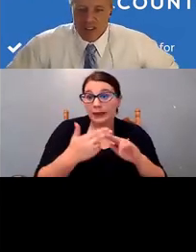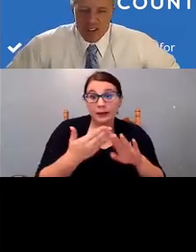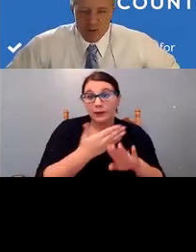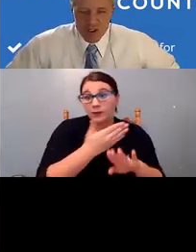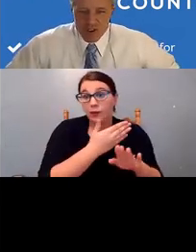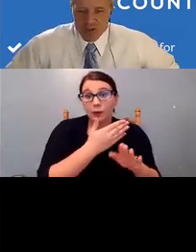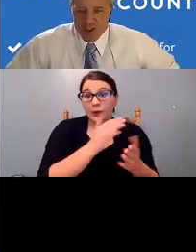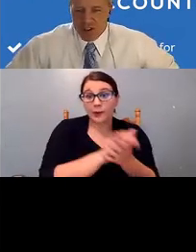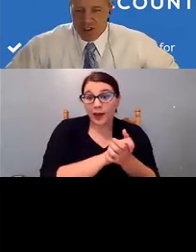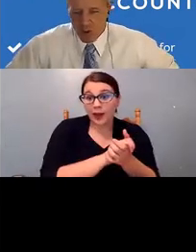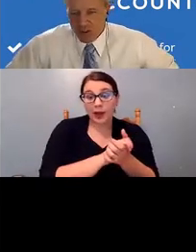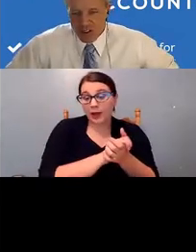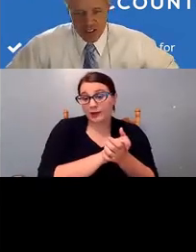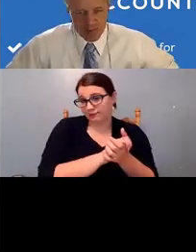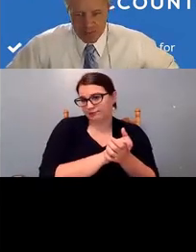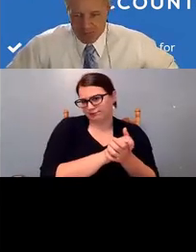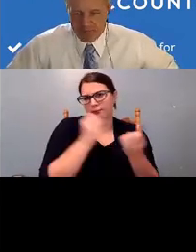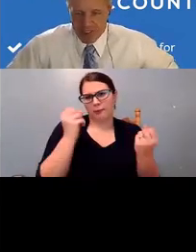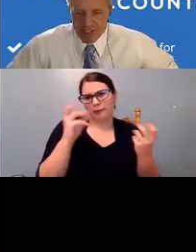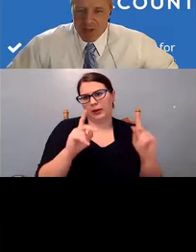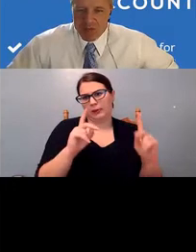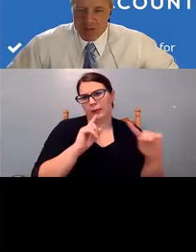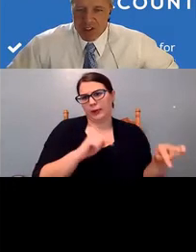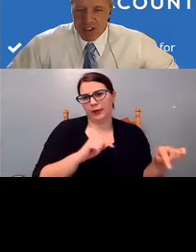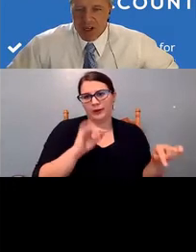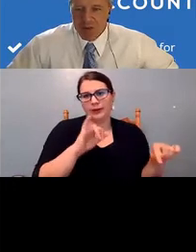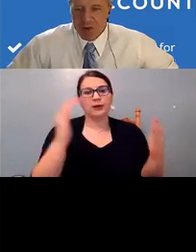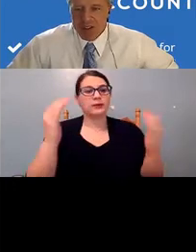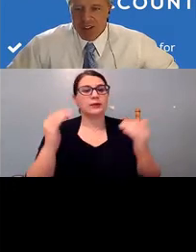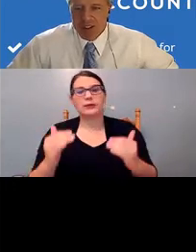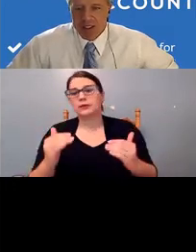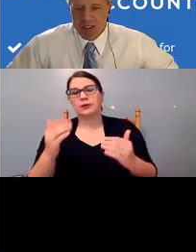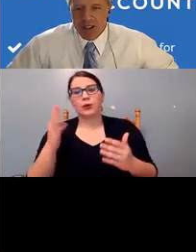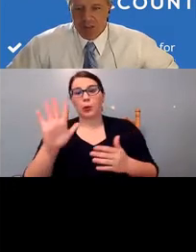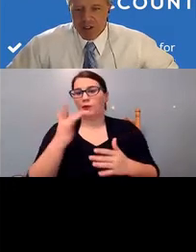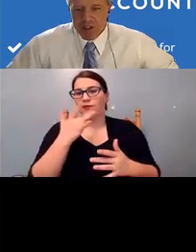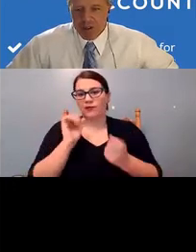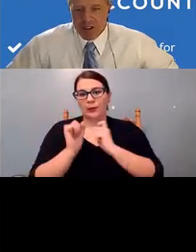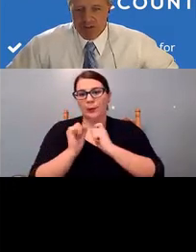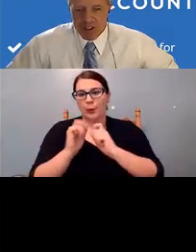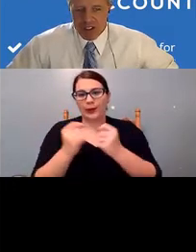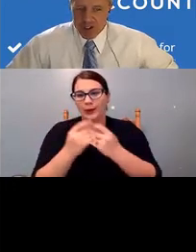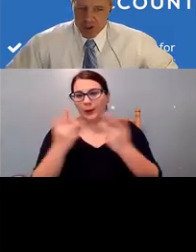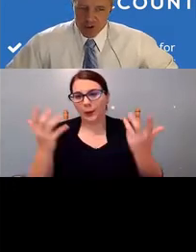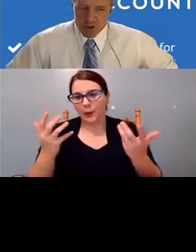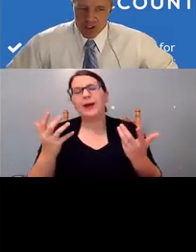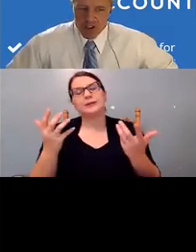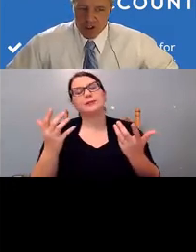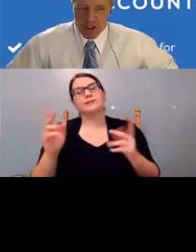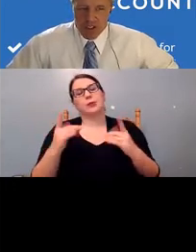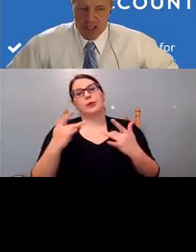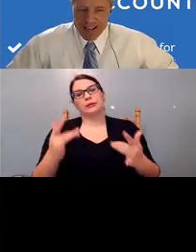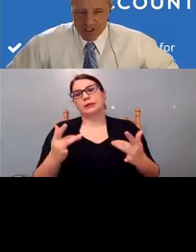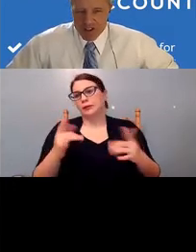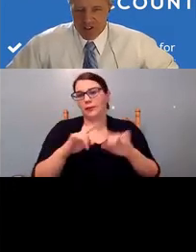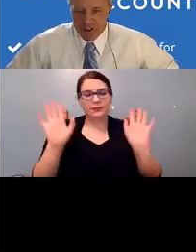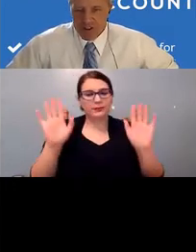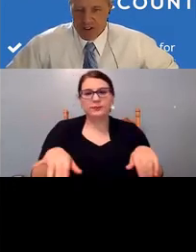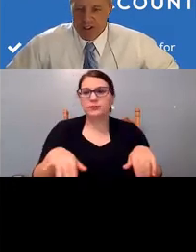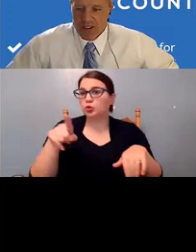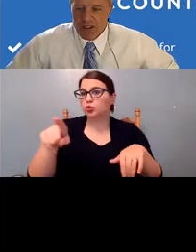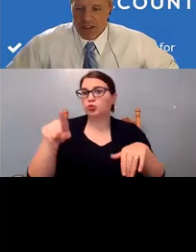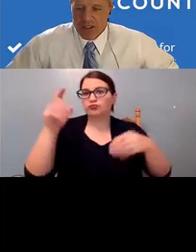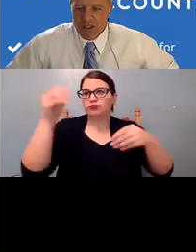one. What is your favorite sports team? You know, maybe a very common one. But you'll need to fill in 2 security